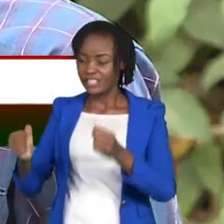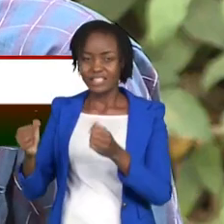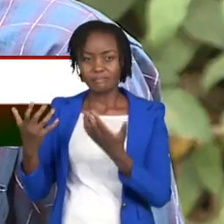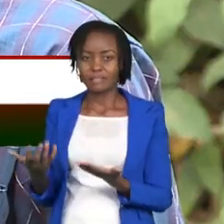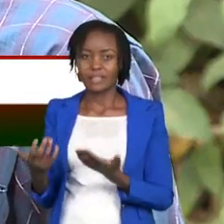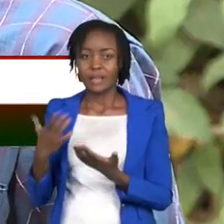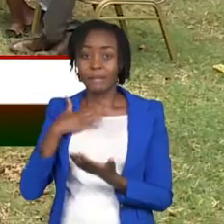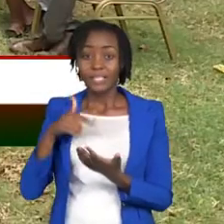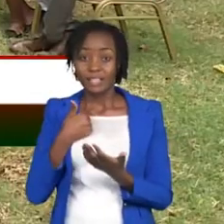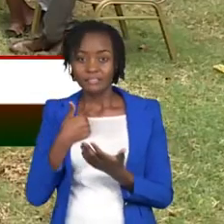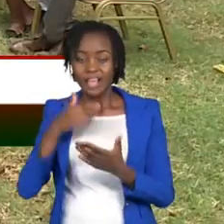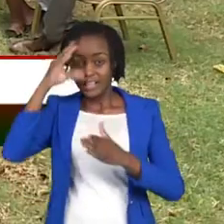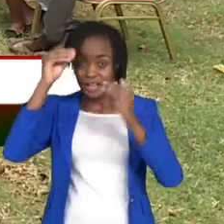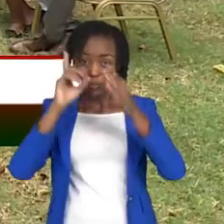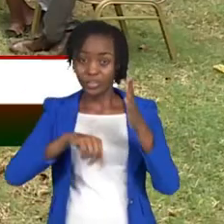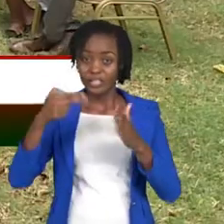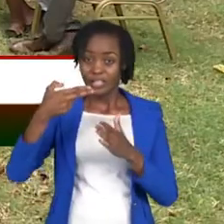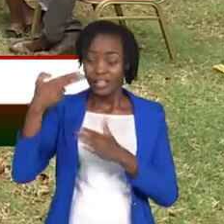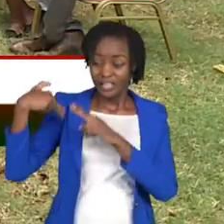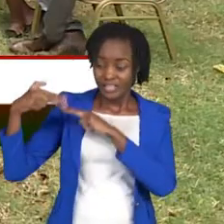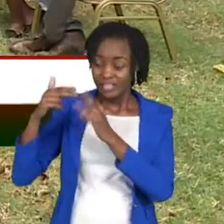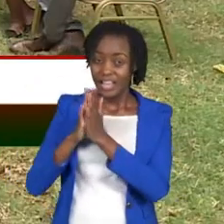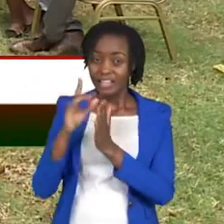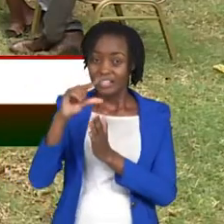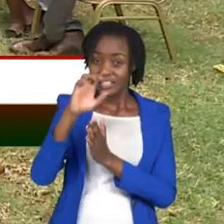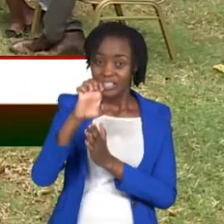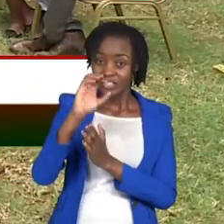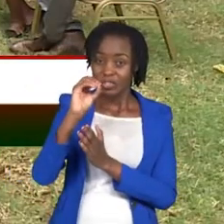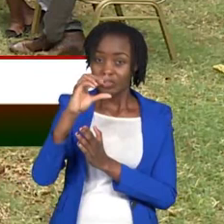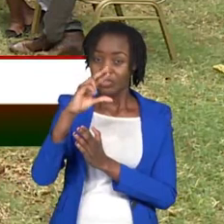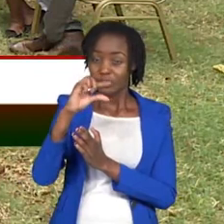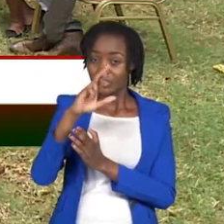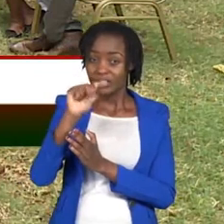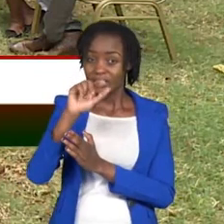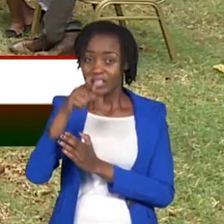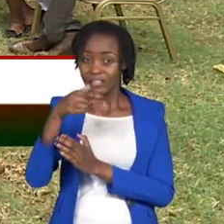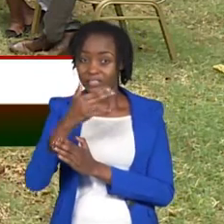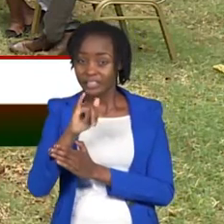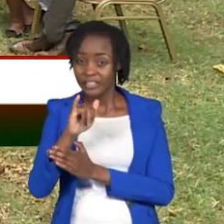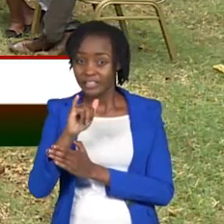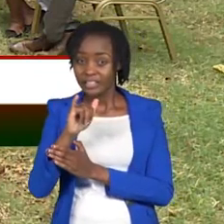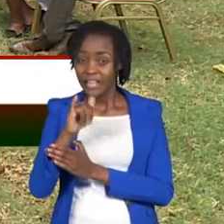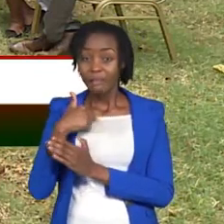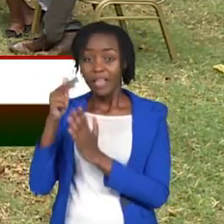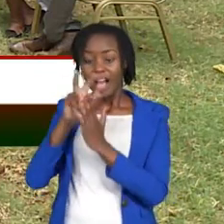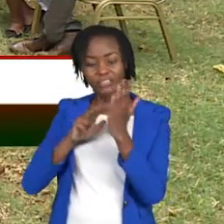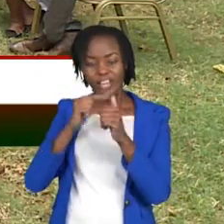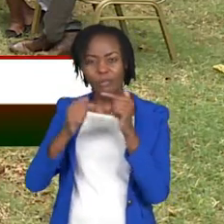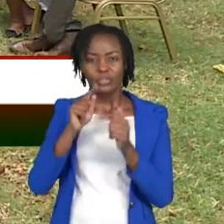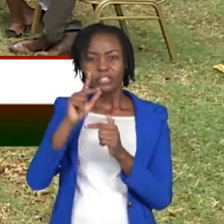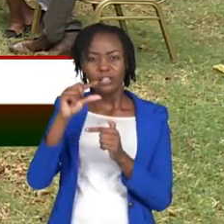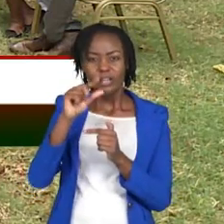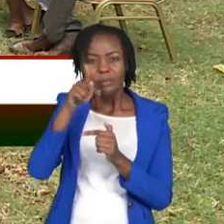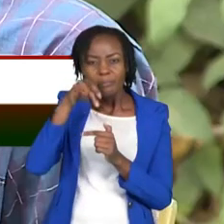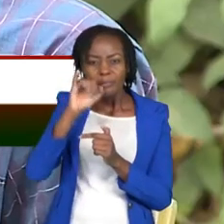did history and geography. Let me tell you one thing. The history I did, Pio Gamapinto, I only read him on one page. Never did